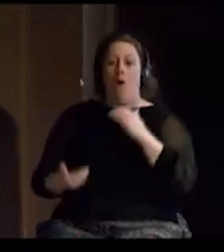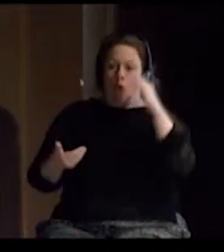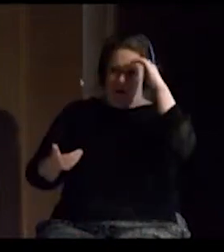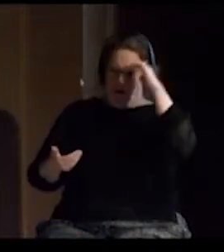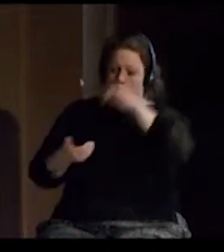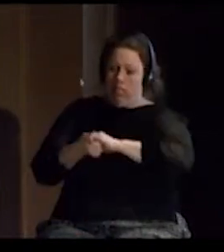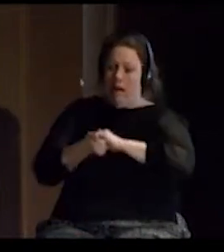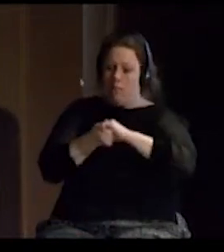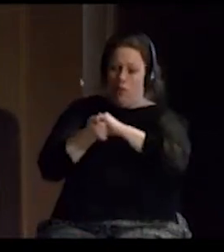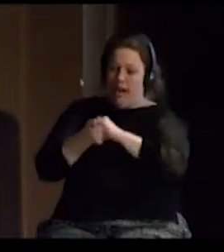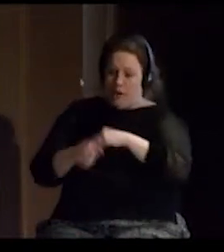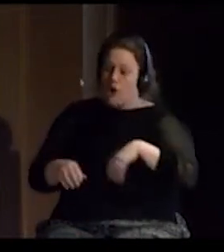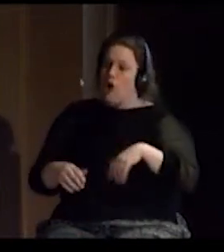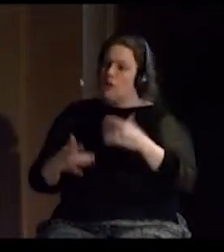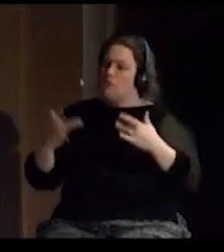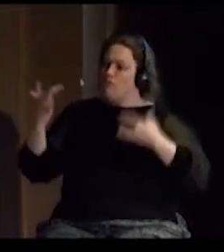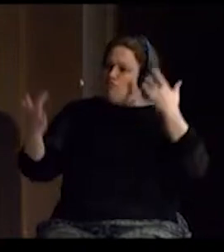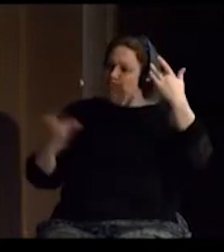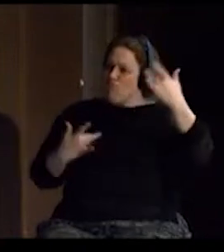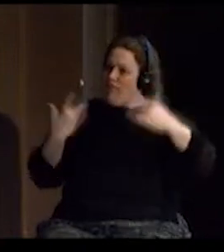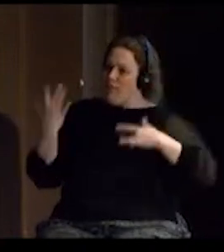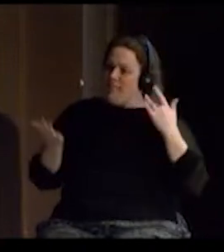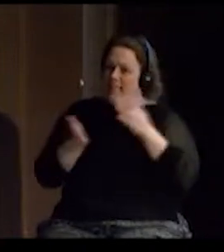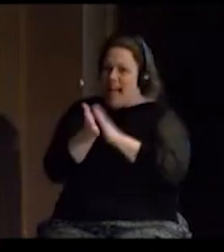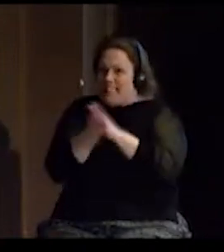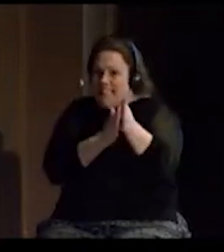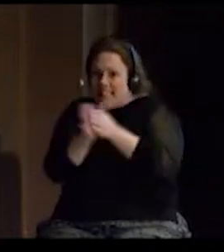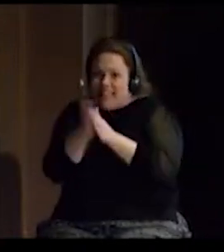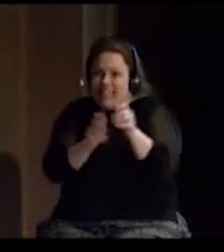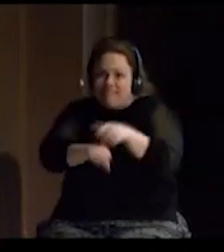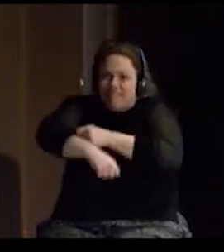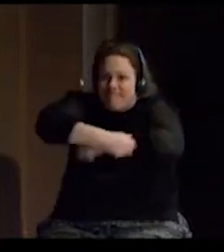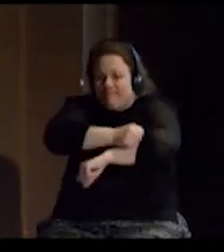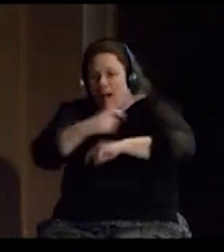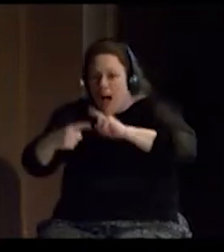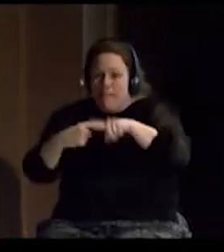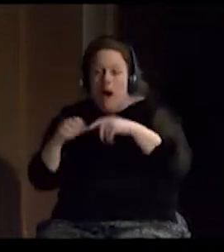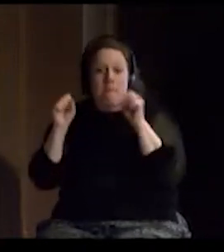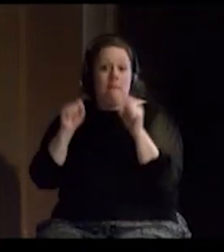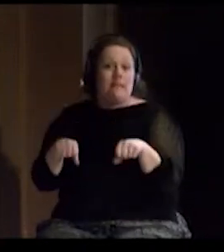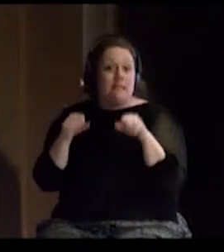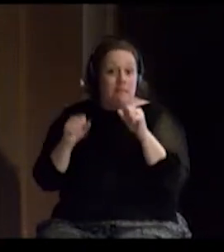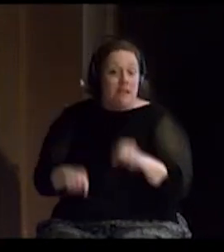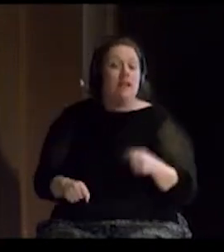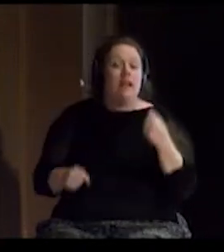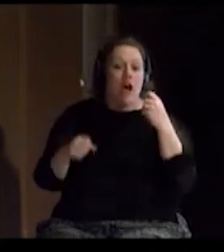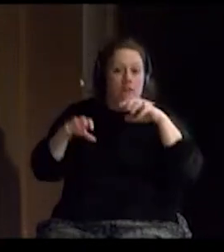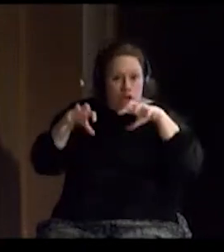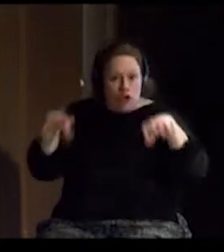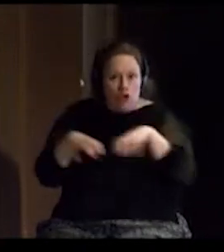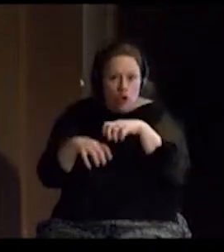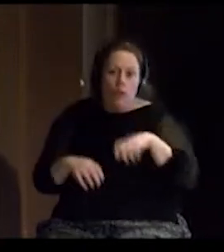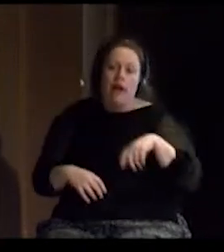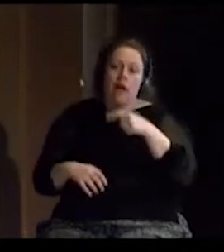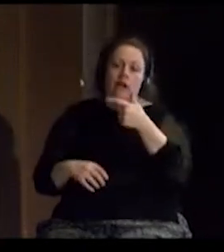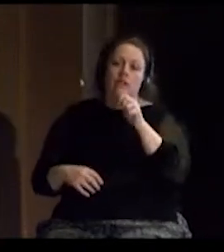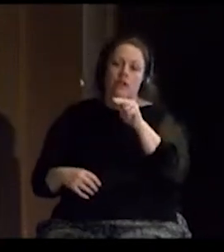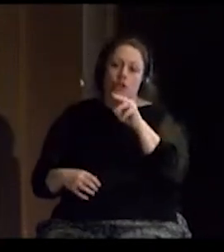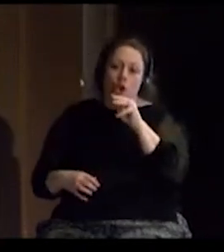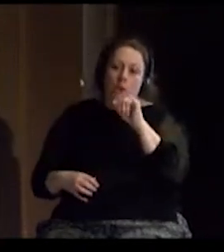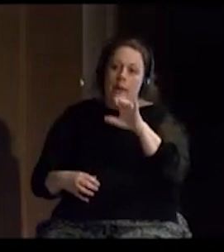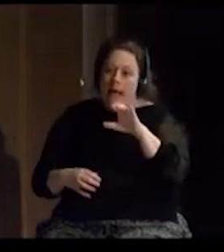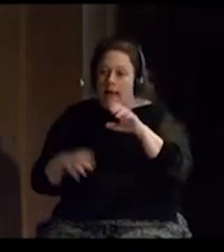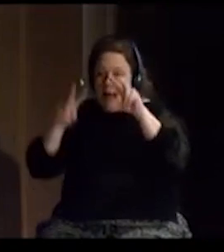are very enthusiastic about the possibility of doing such genomic analyses